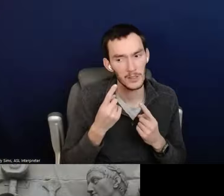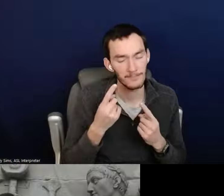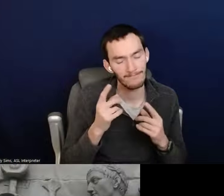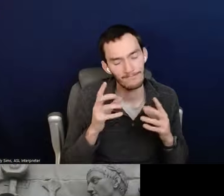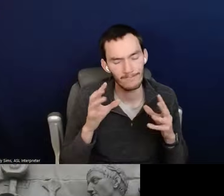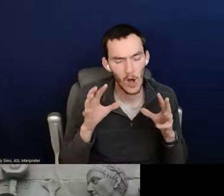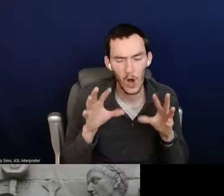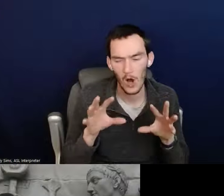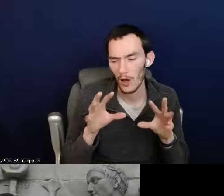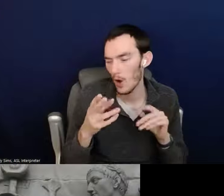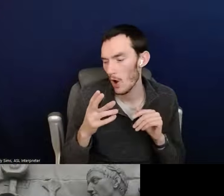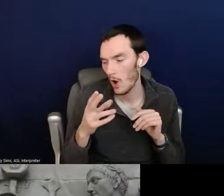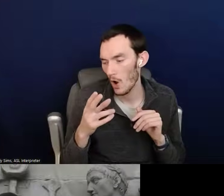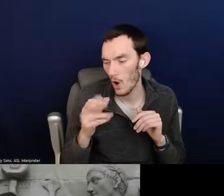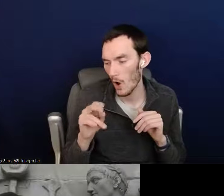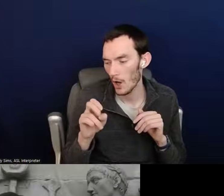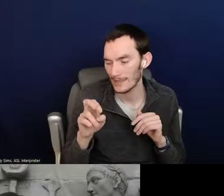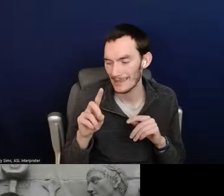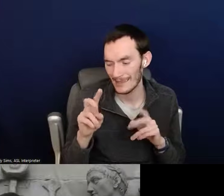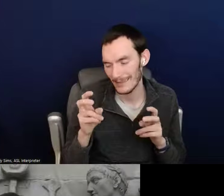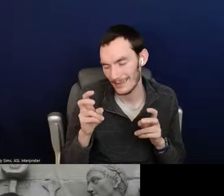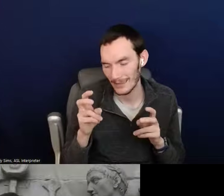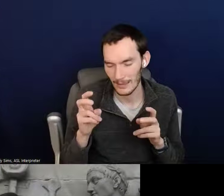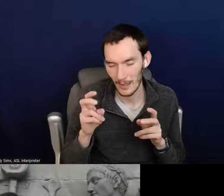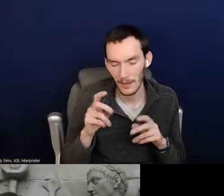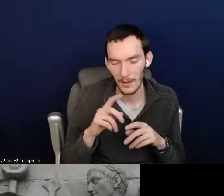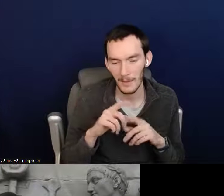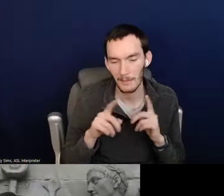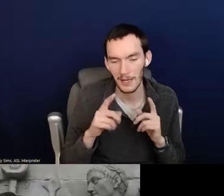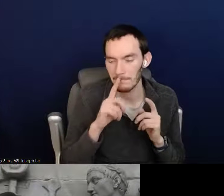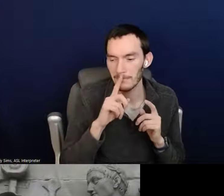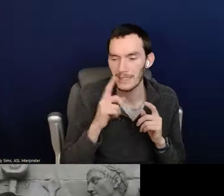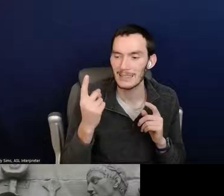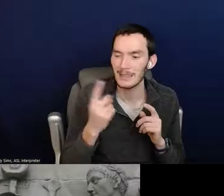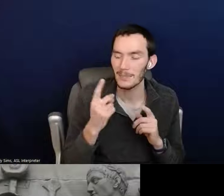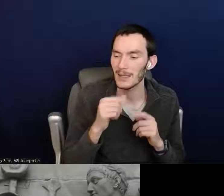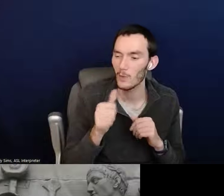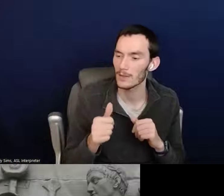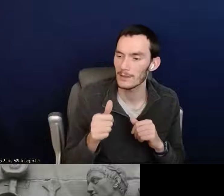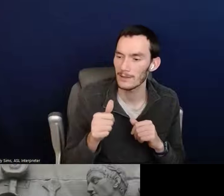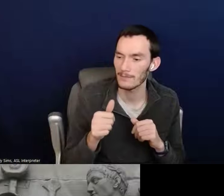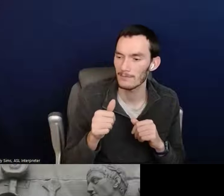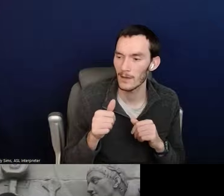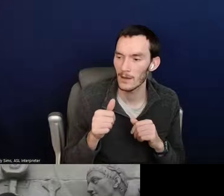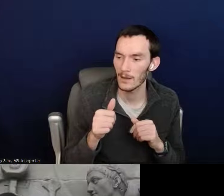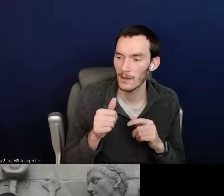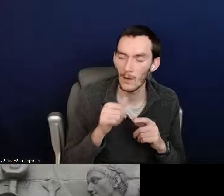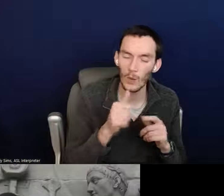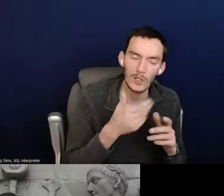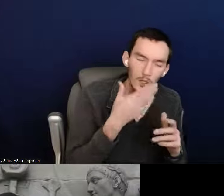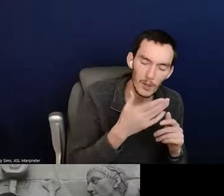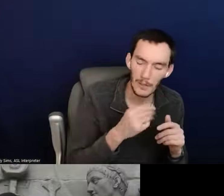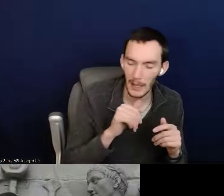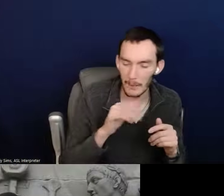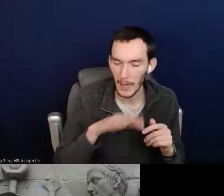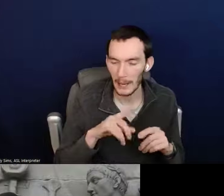haunted is a kind of loose way to kind of think of it, but just something that was not like it wasn't good, but it wasn't bad, but it wasn't something